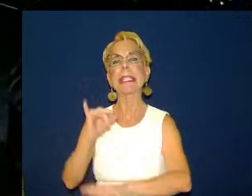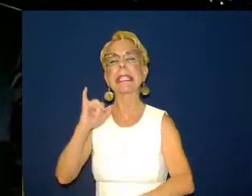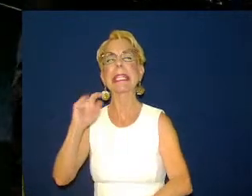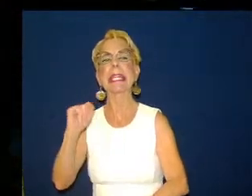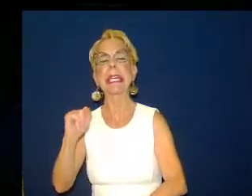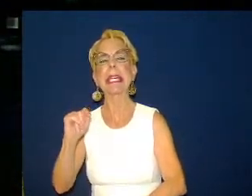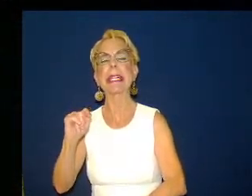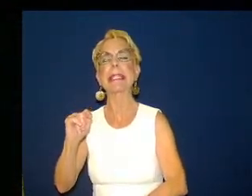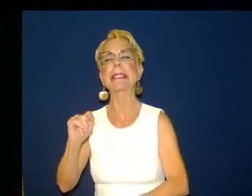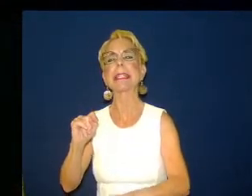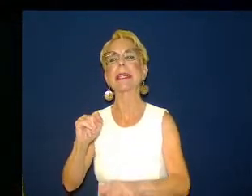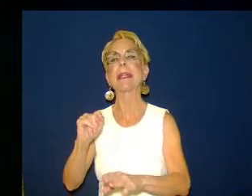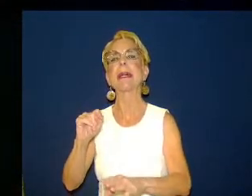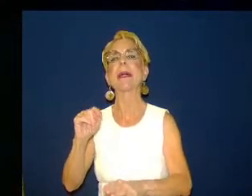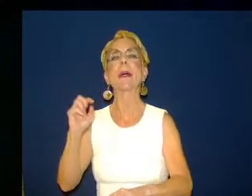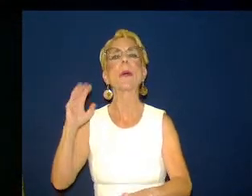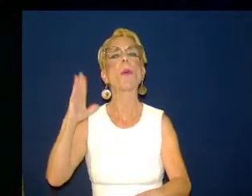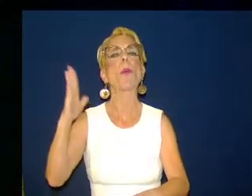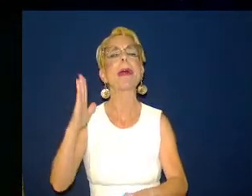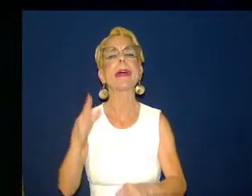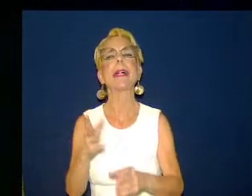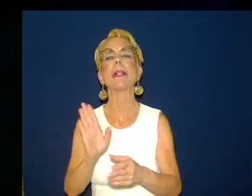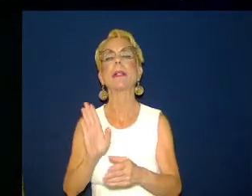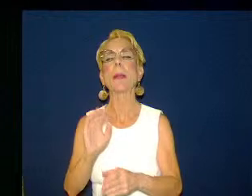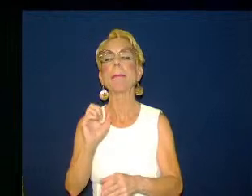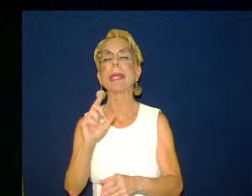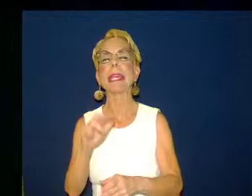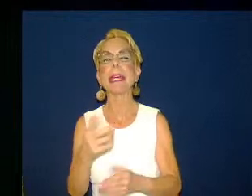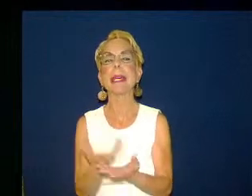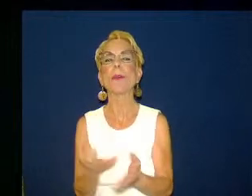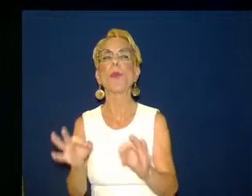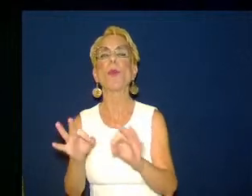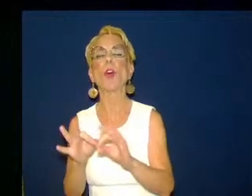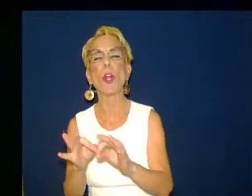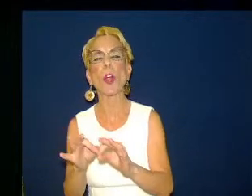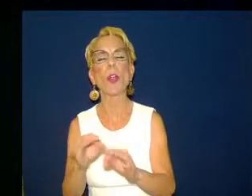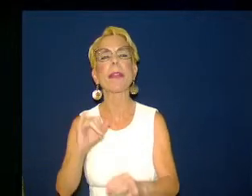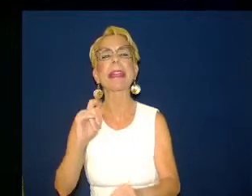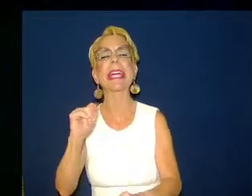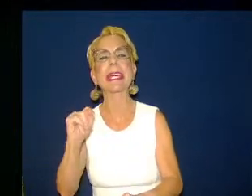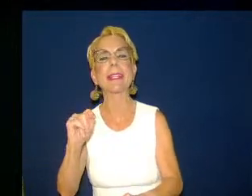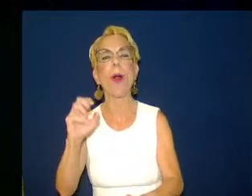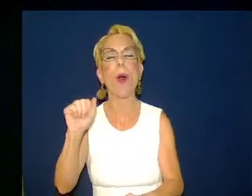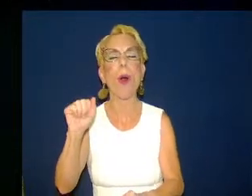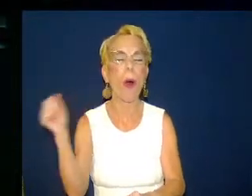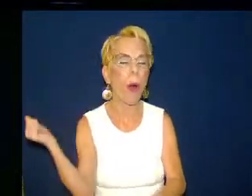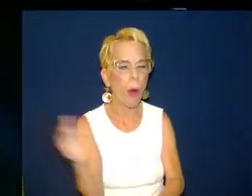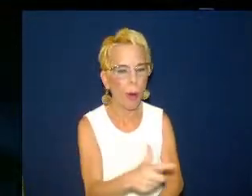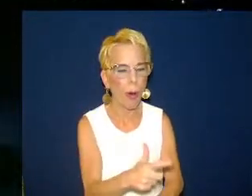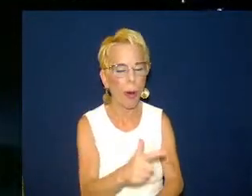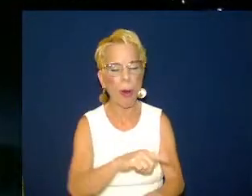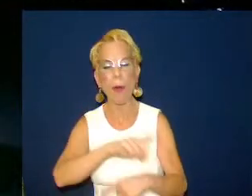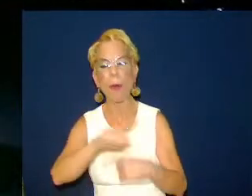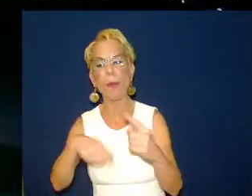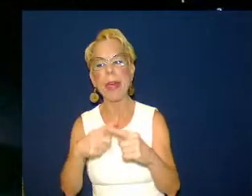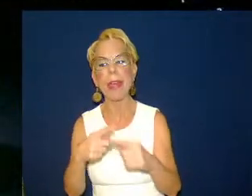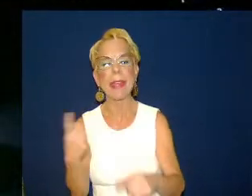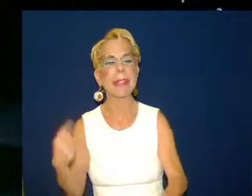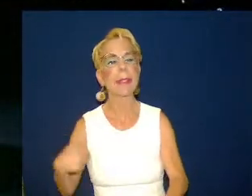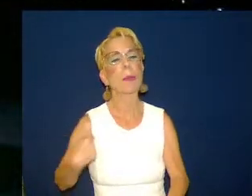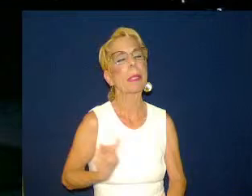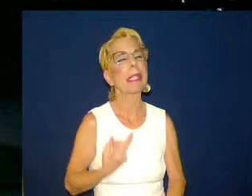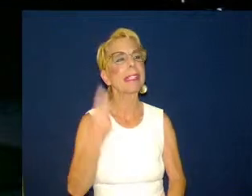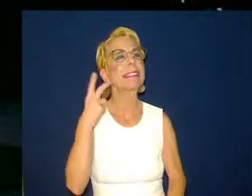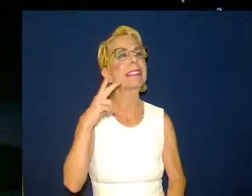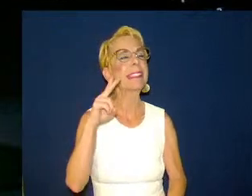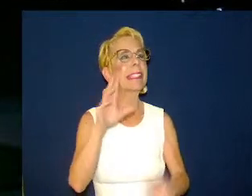all when we see Christ. No more sorrow, no more pain, no more crying. Just think,